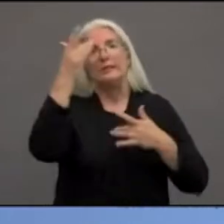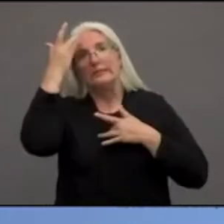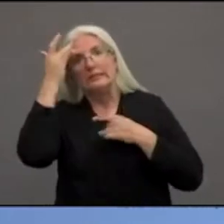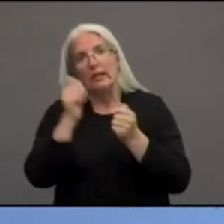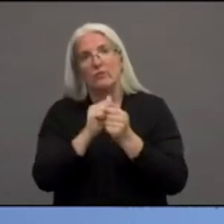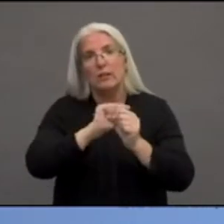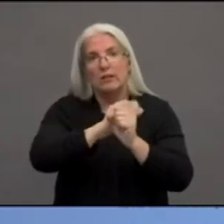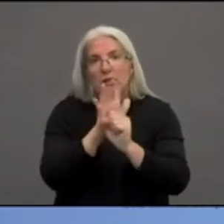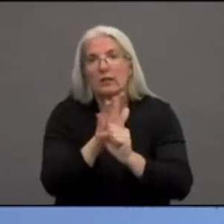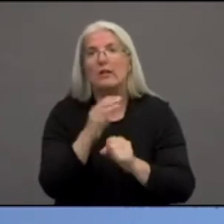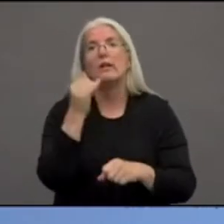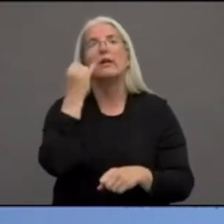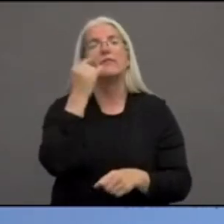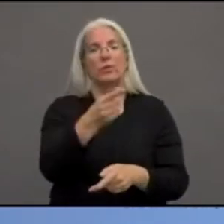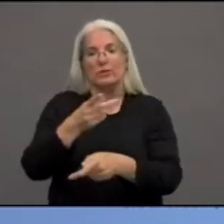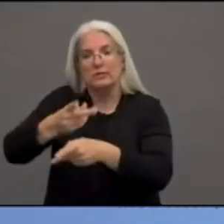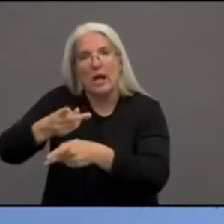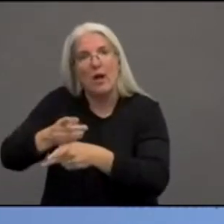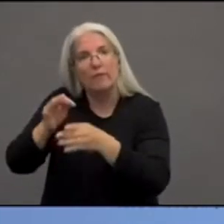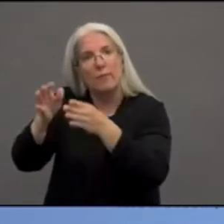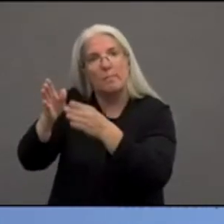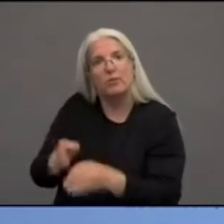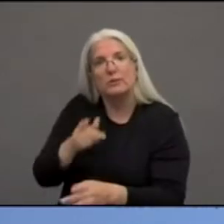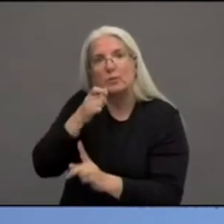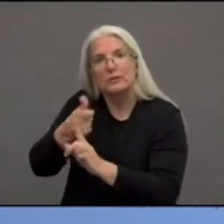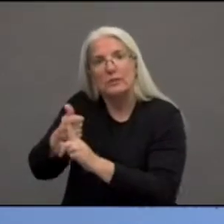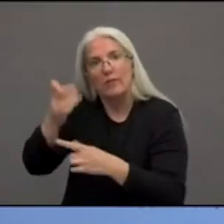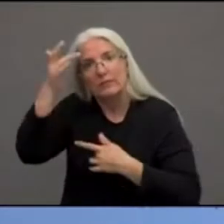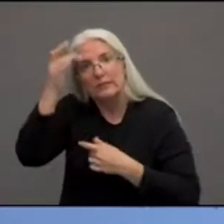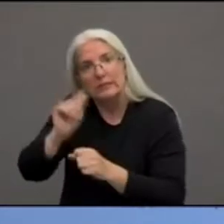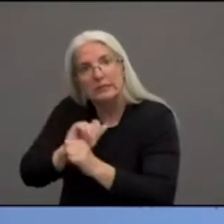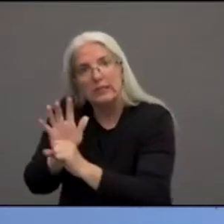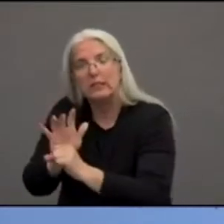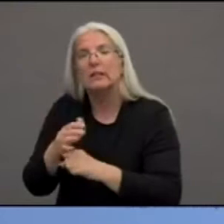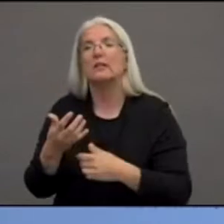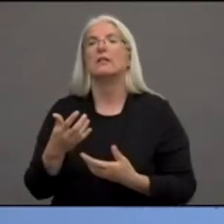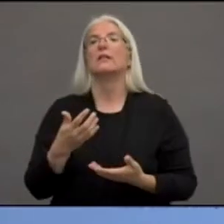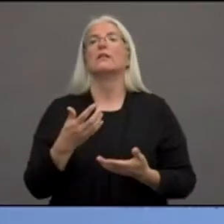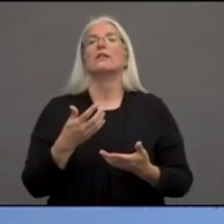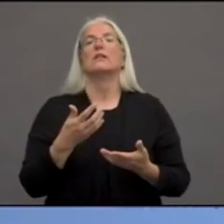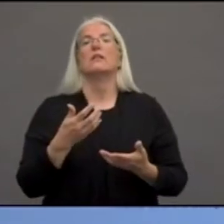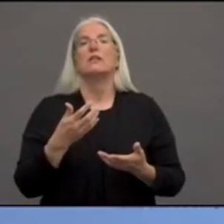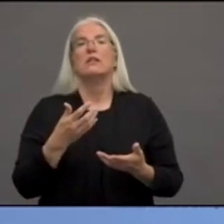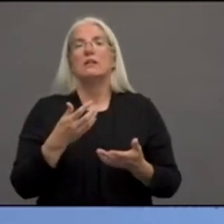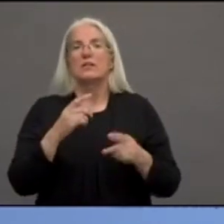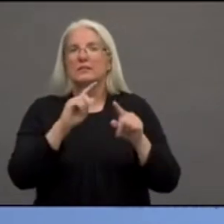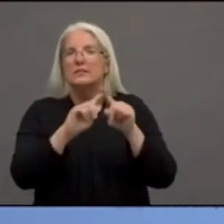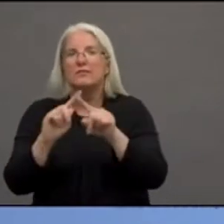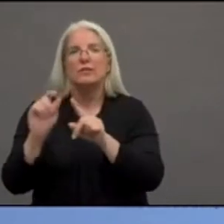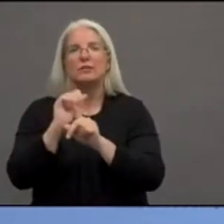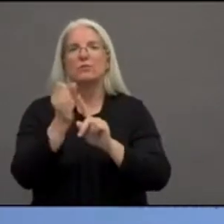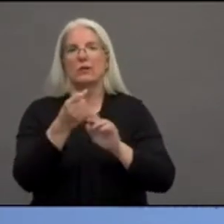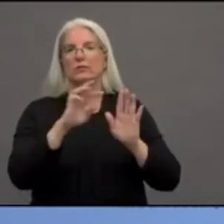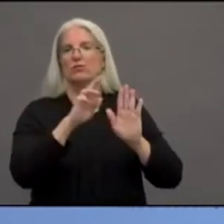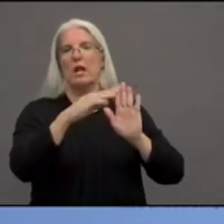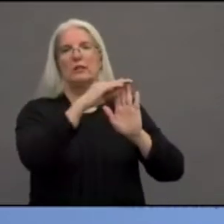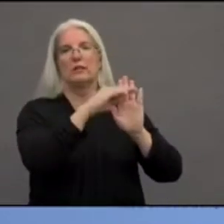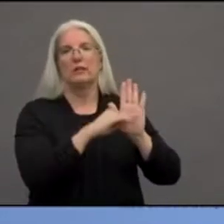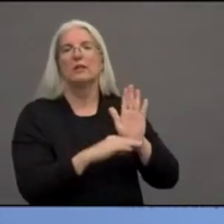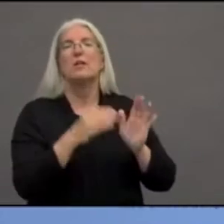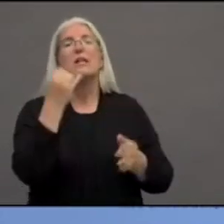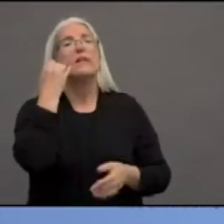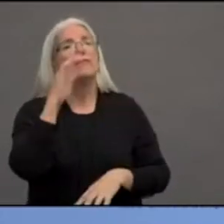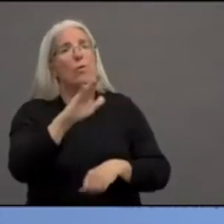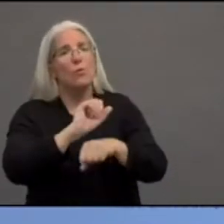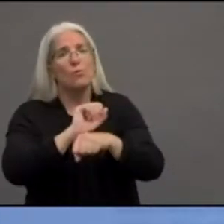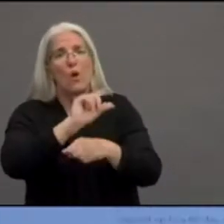loved one who has been diagnosed with COVID-19, or even if your work hours have been reduced, due